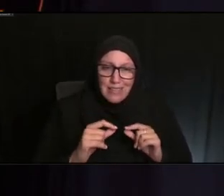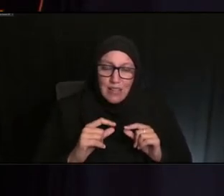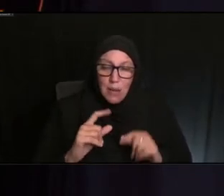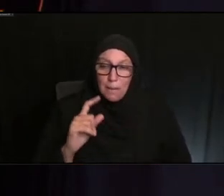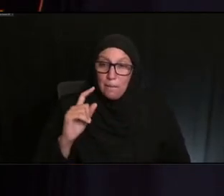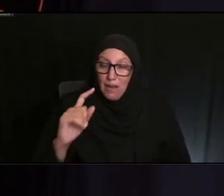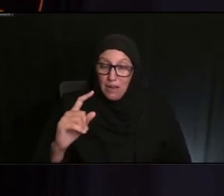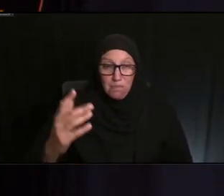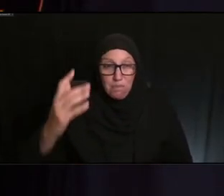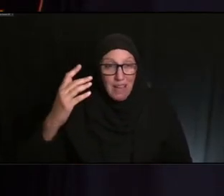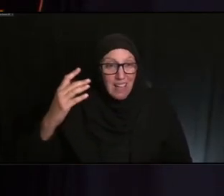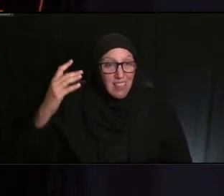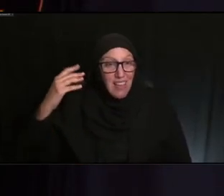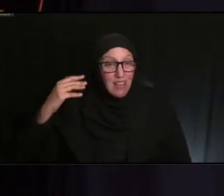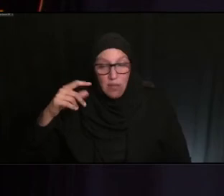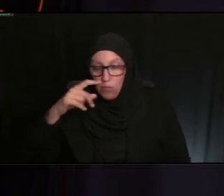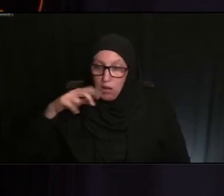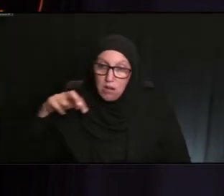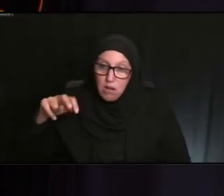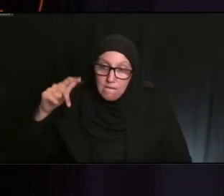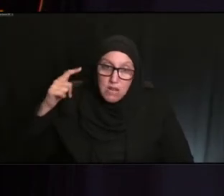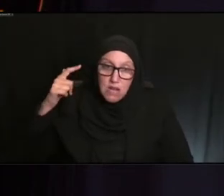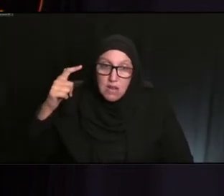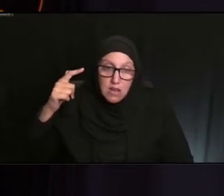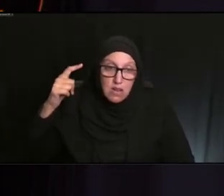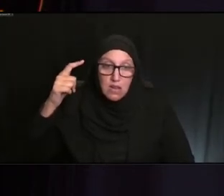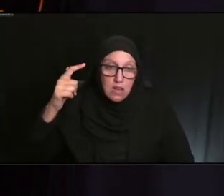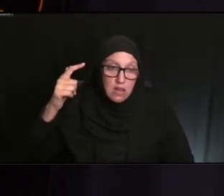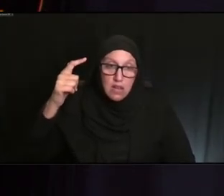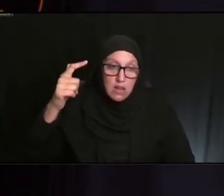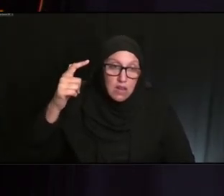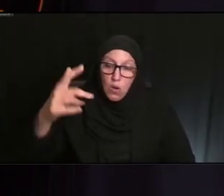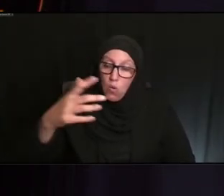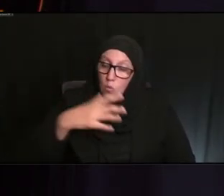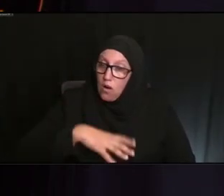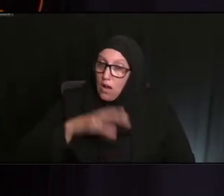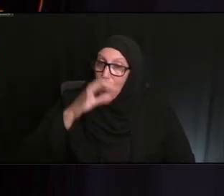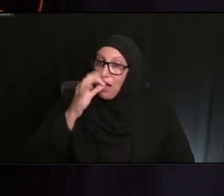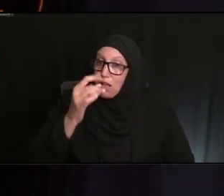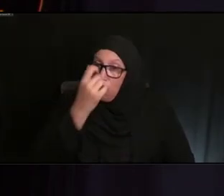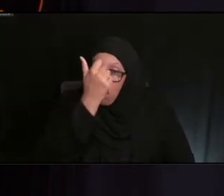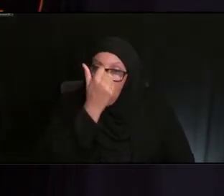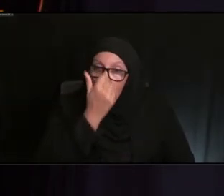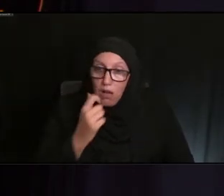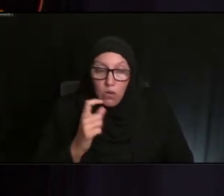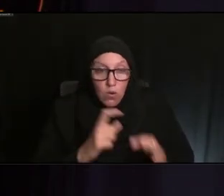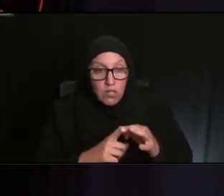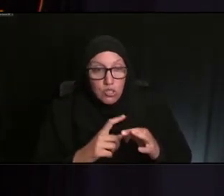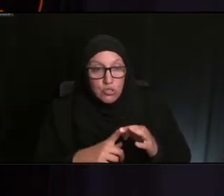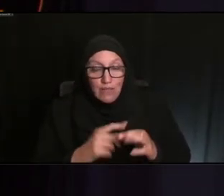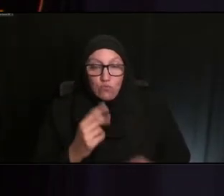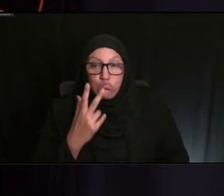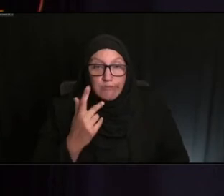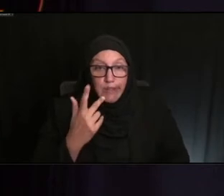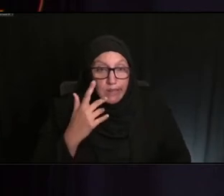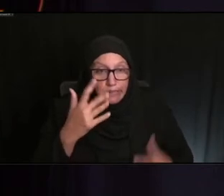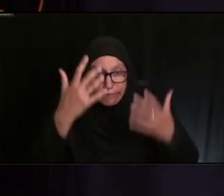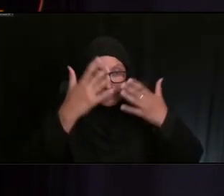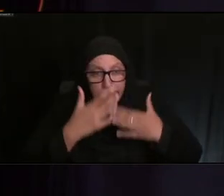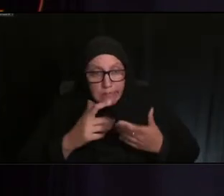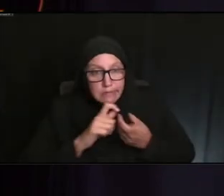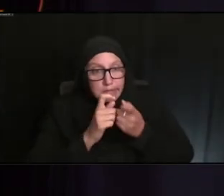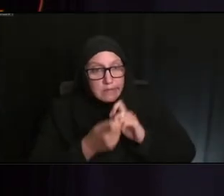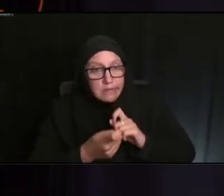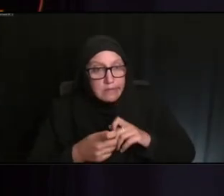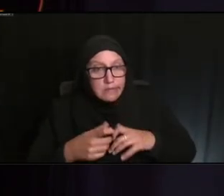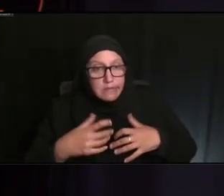was. And even the persecution towards the Imam, bi Abi Huwa wa Ummi. You know, the Imam